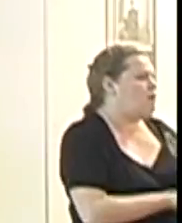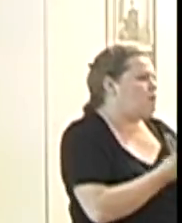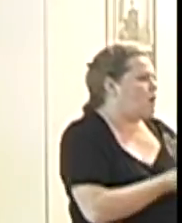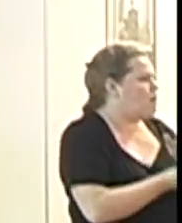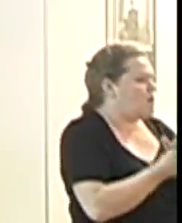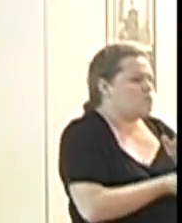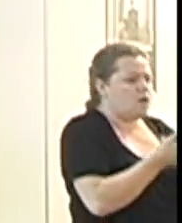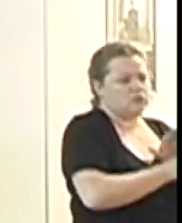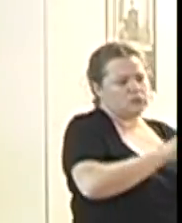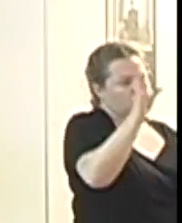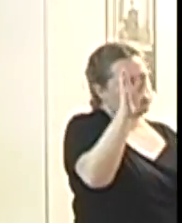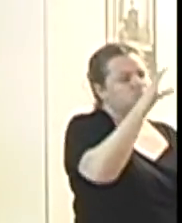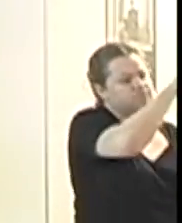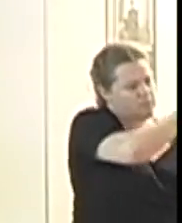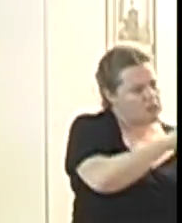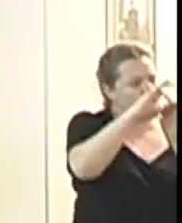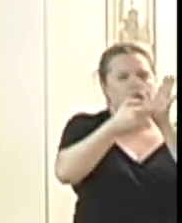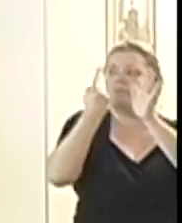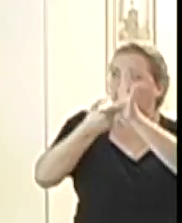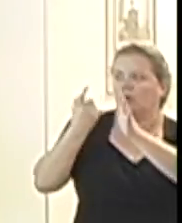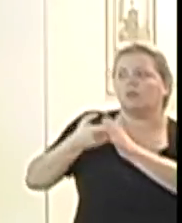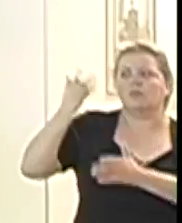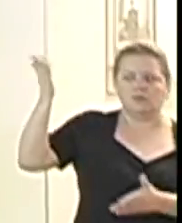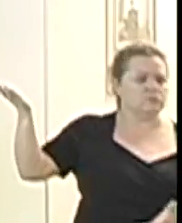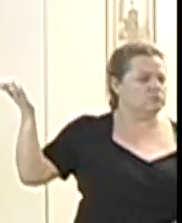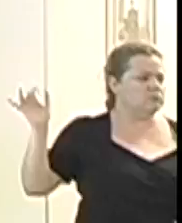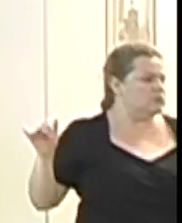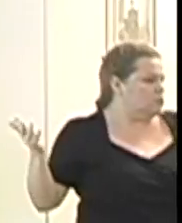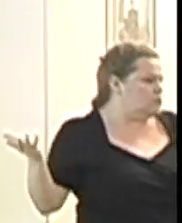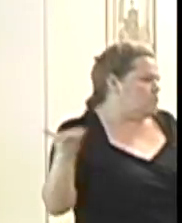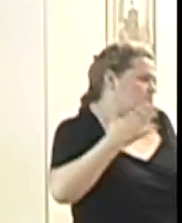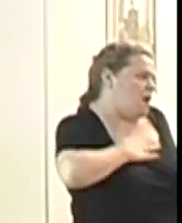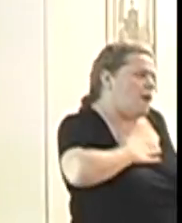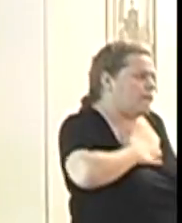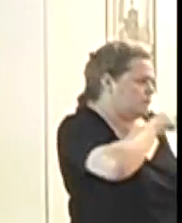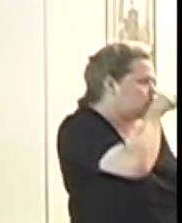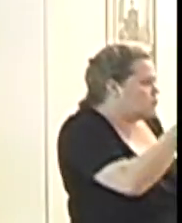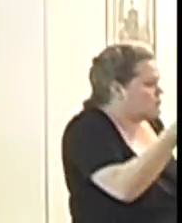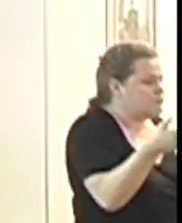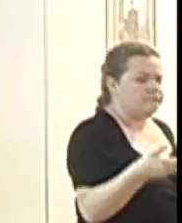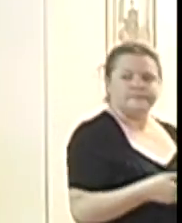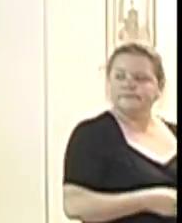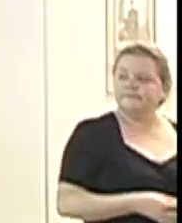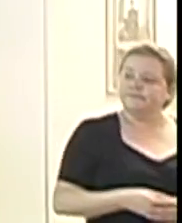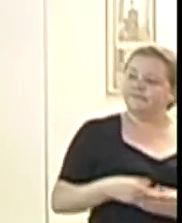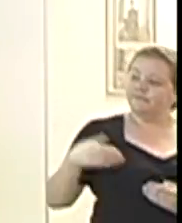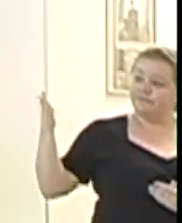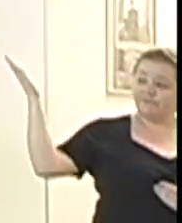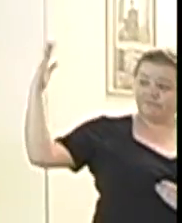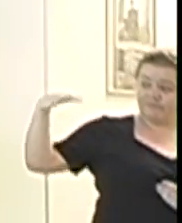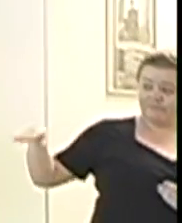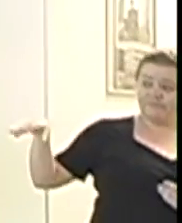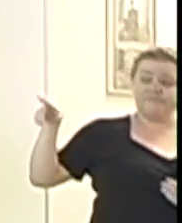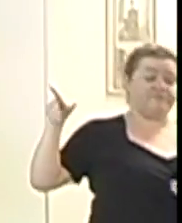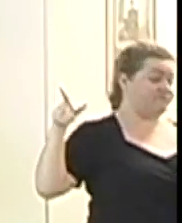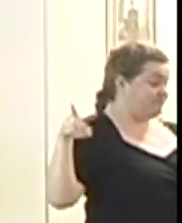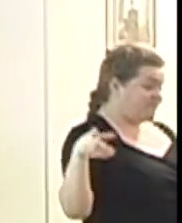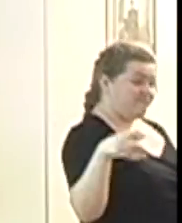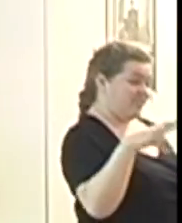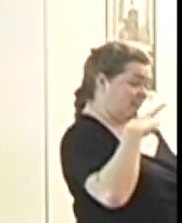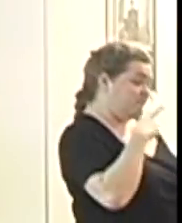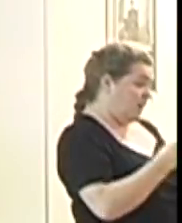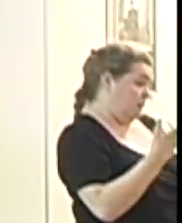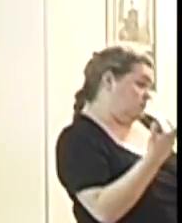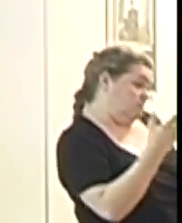this repetition of the mandibular oscillation. So we see repetitive movements in a variety of